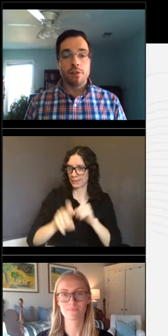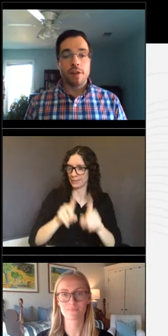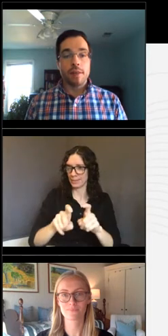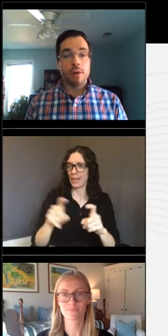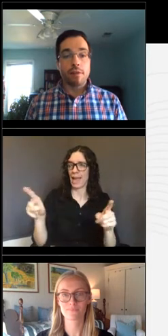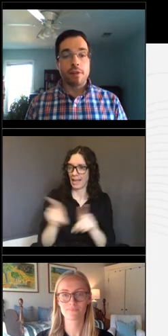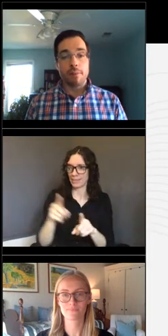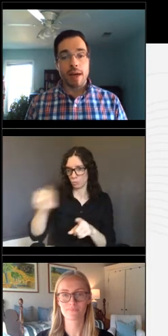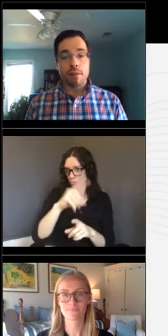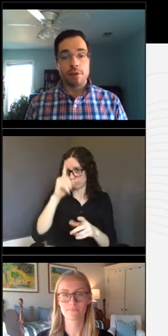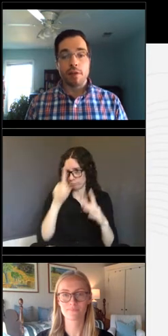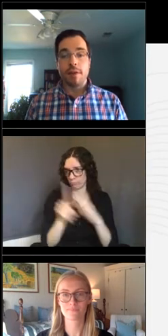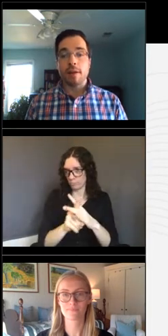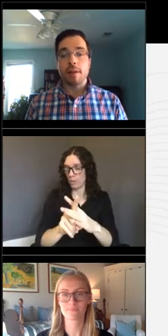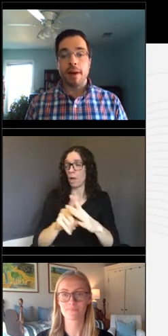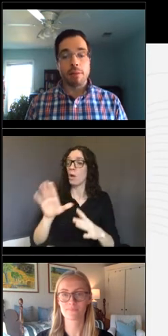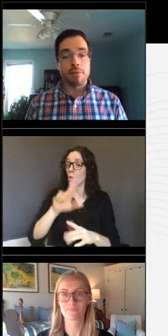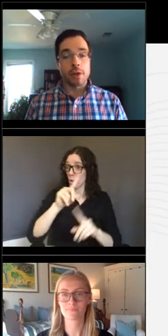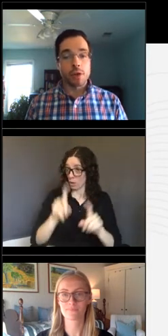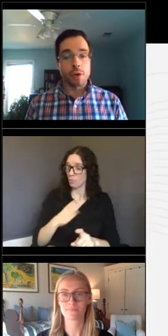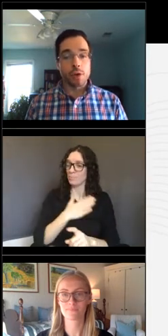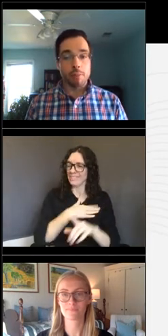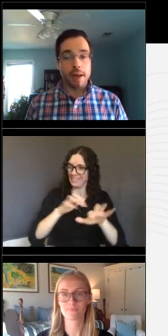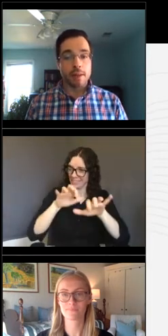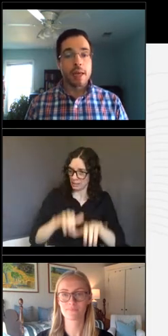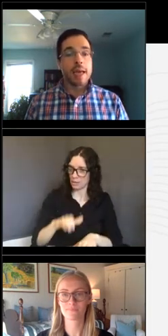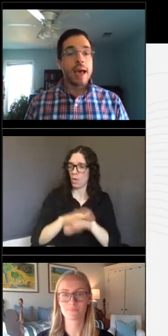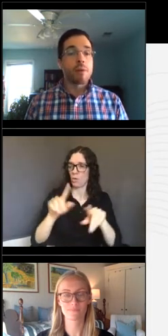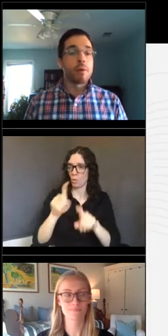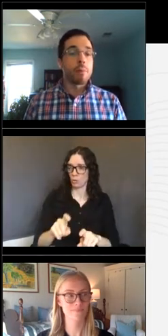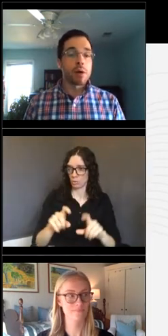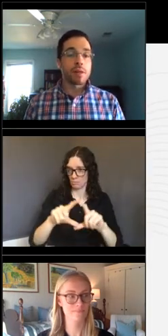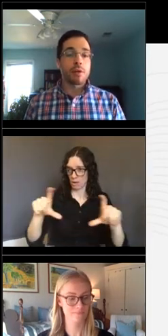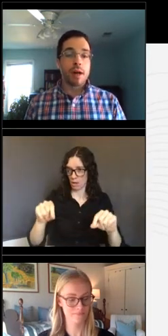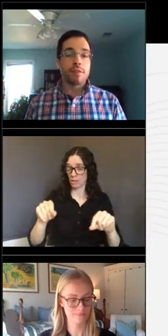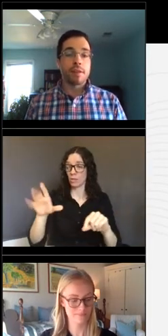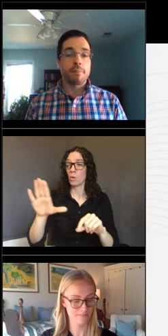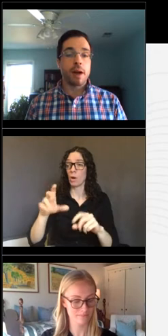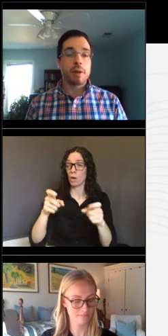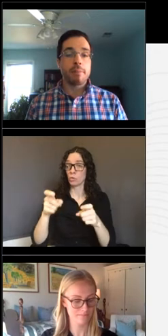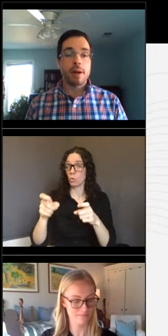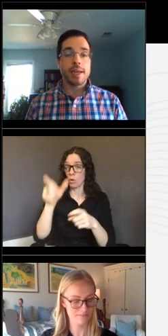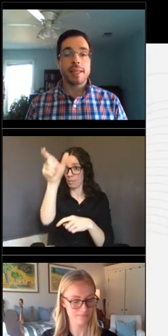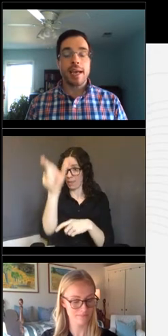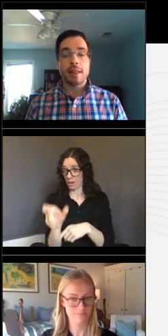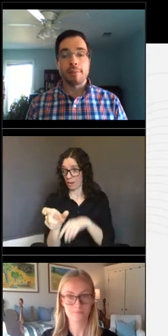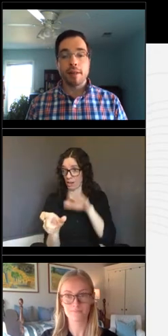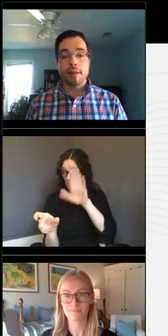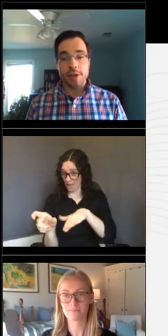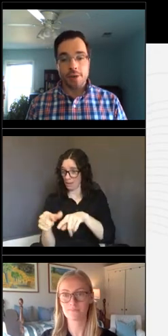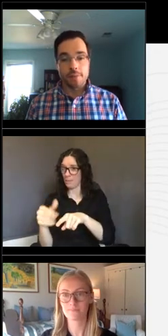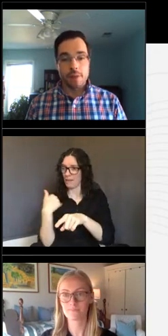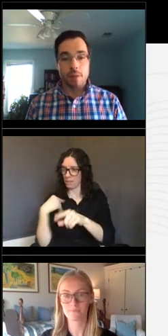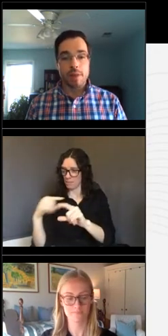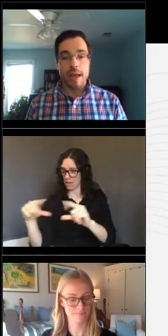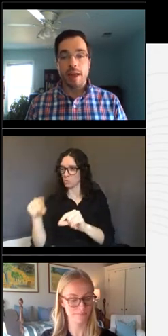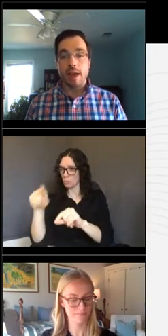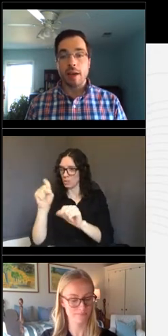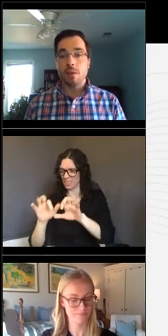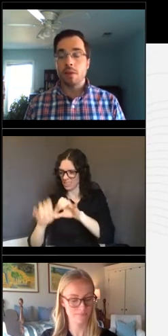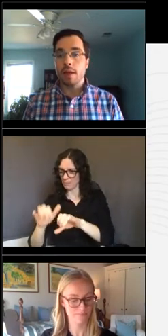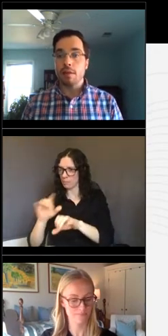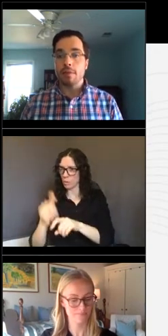type your question in the questions box, which is found at the bottom of your control panel, and we will pose the questions to Barbara and Mary at the end of the presentation.